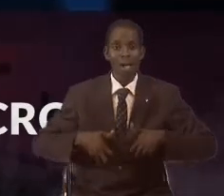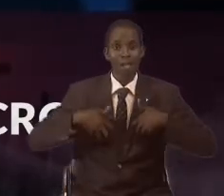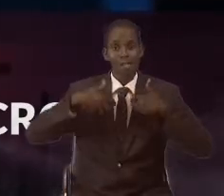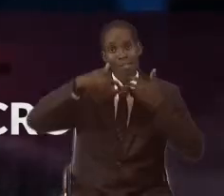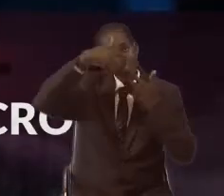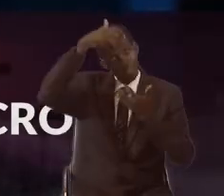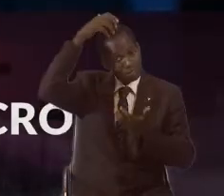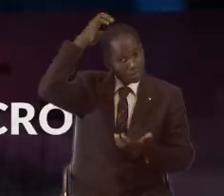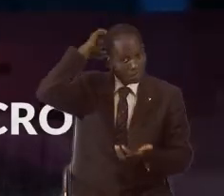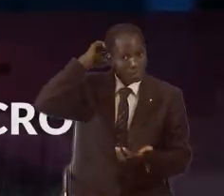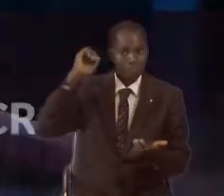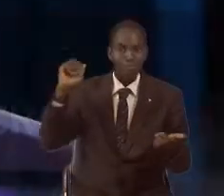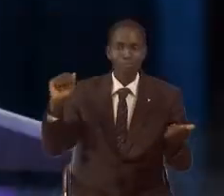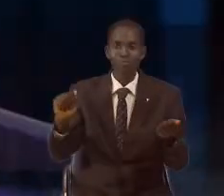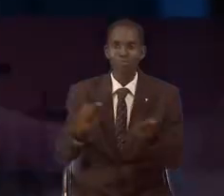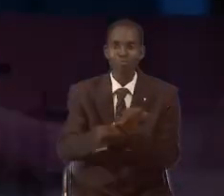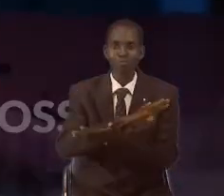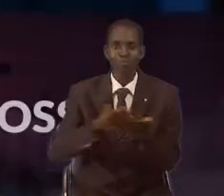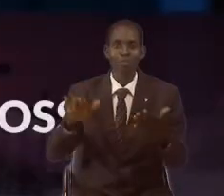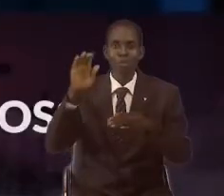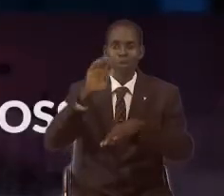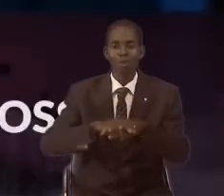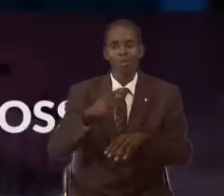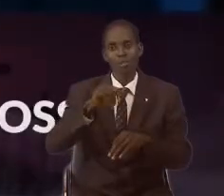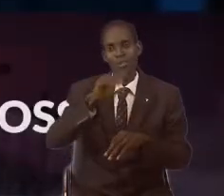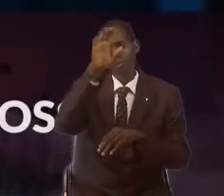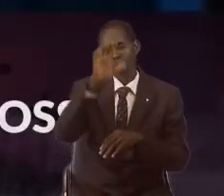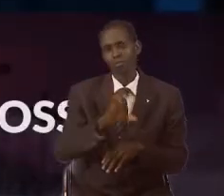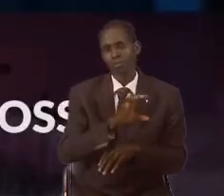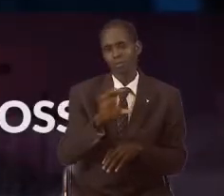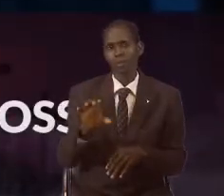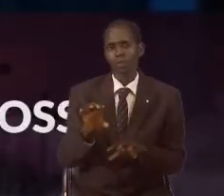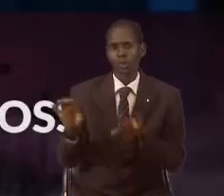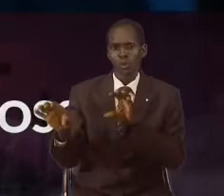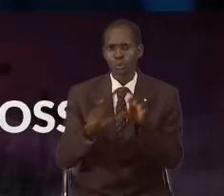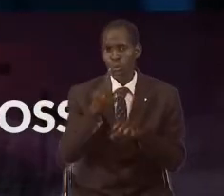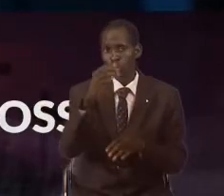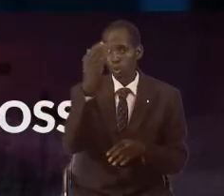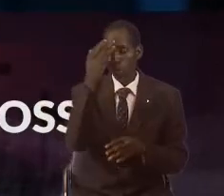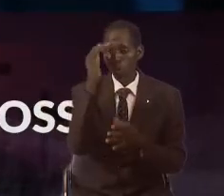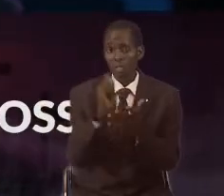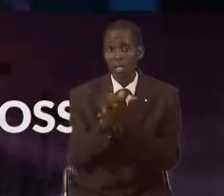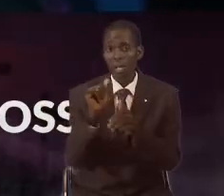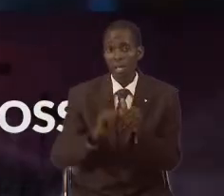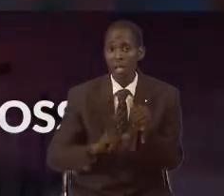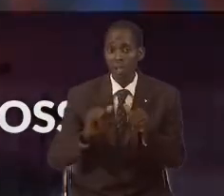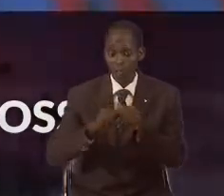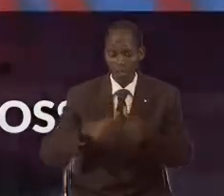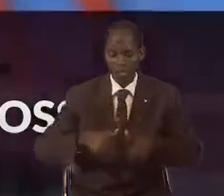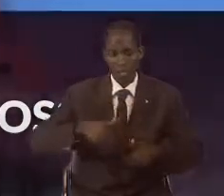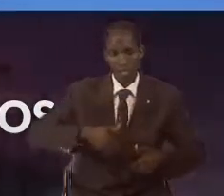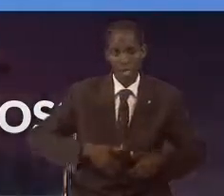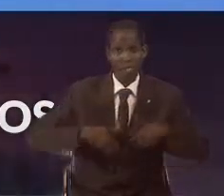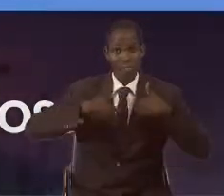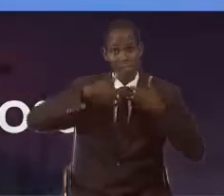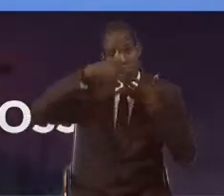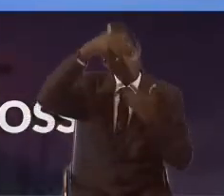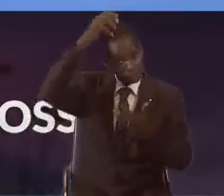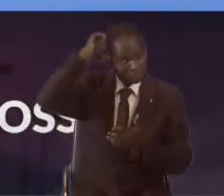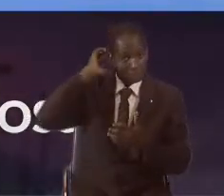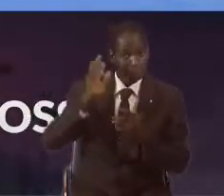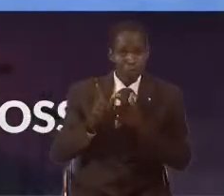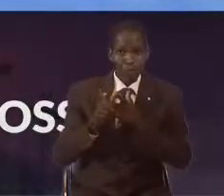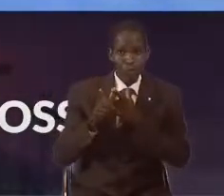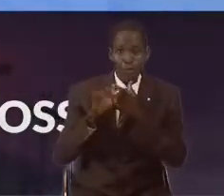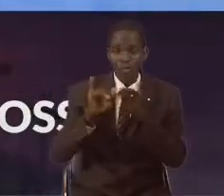two, angry lions destroyed on the cross. Do you know, every